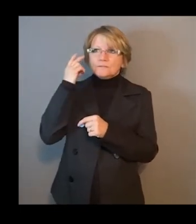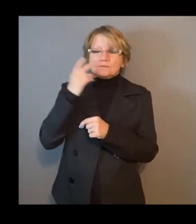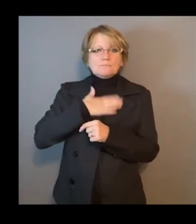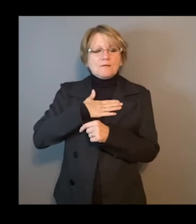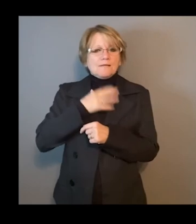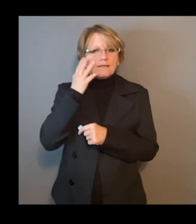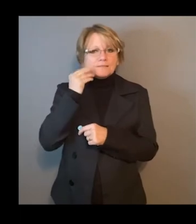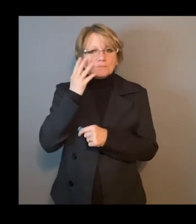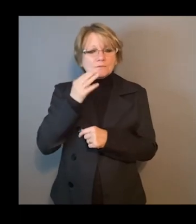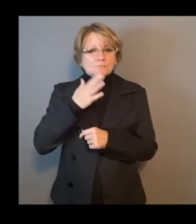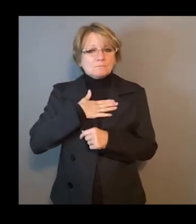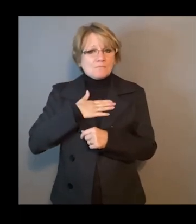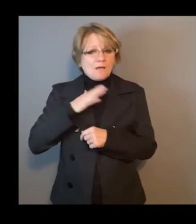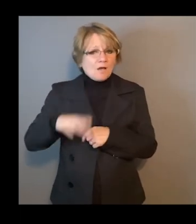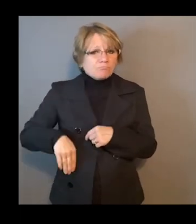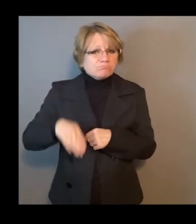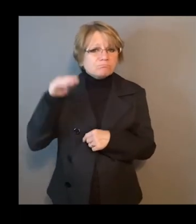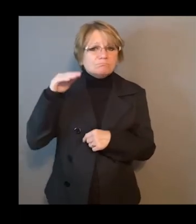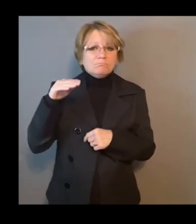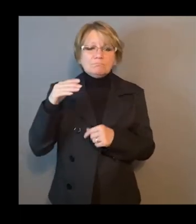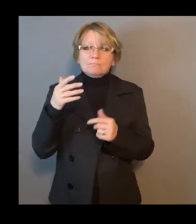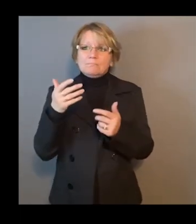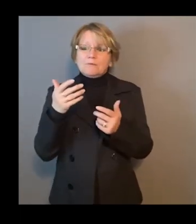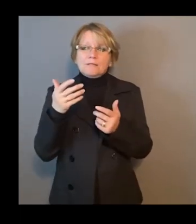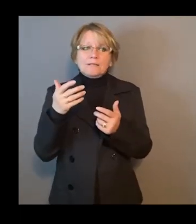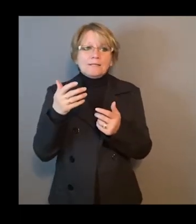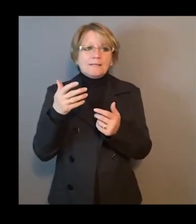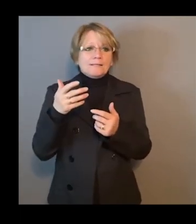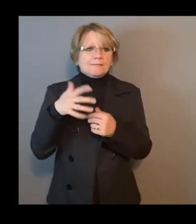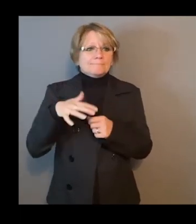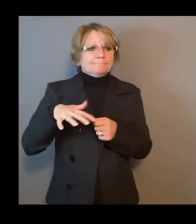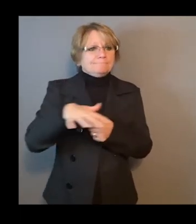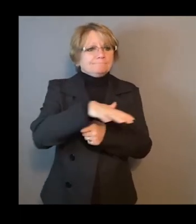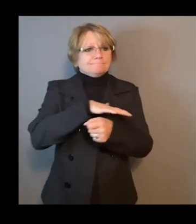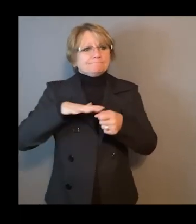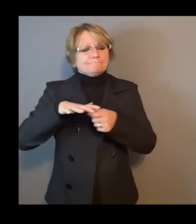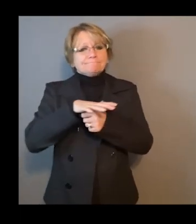what I was just speaking on. My whole life, I lived and I grew up in